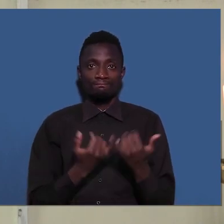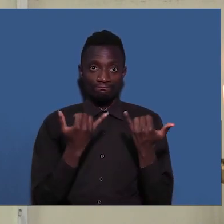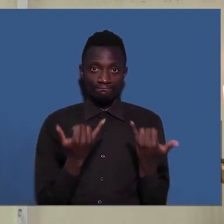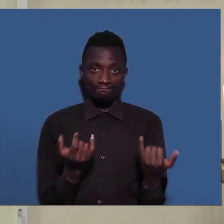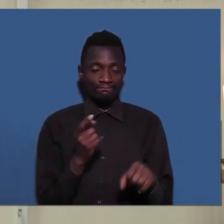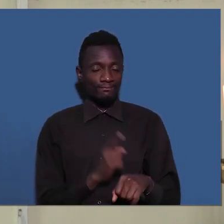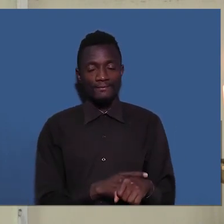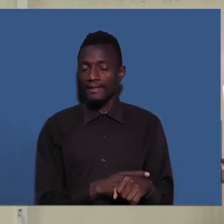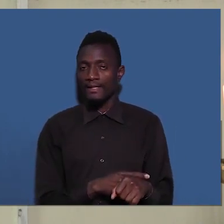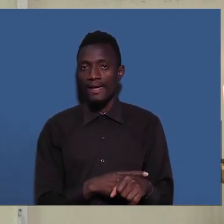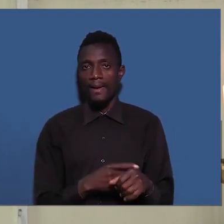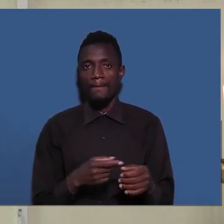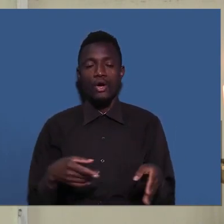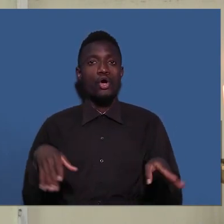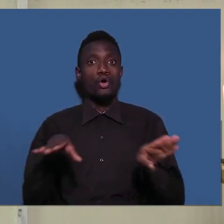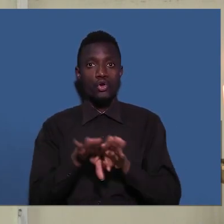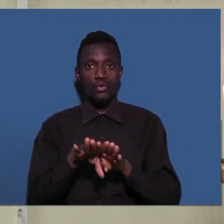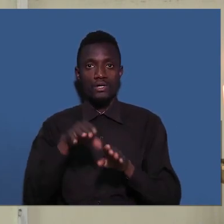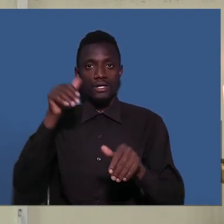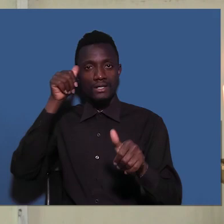conclude, remember